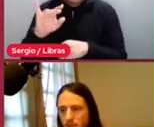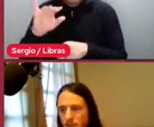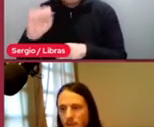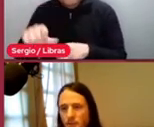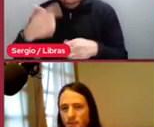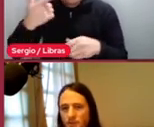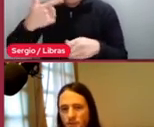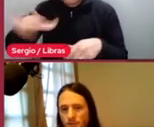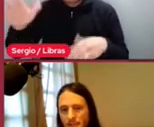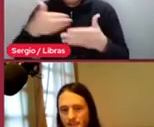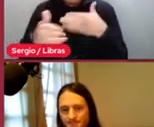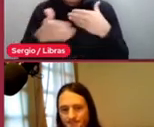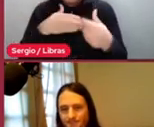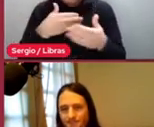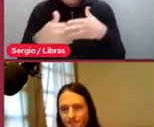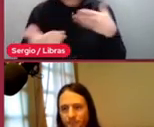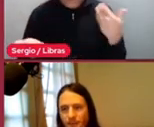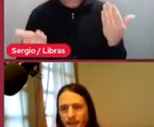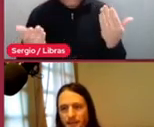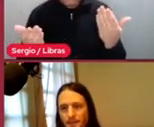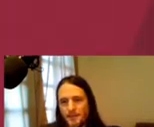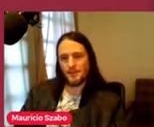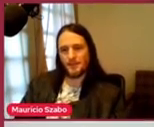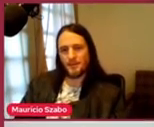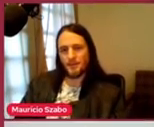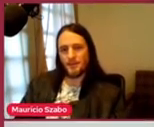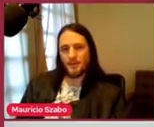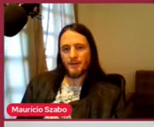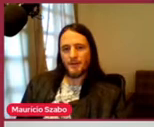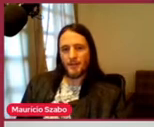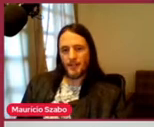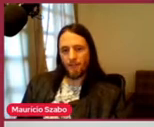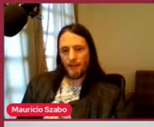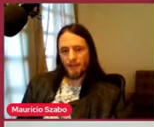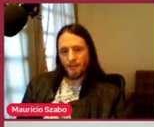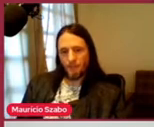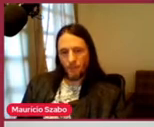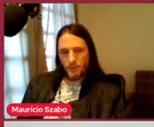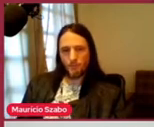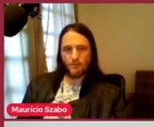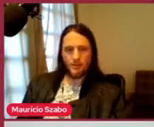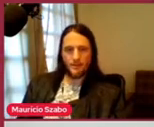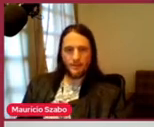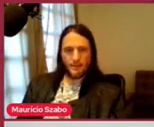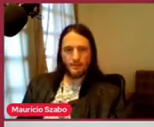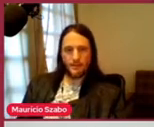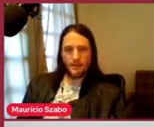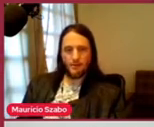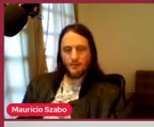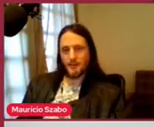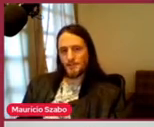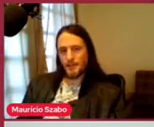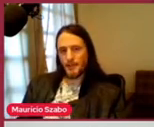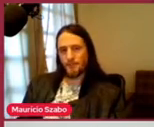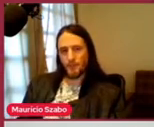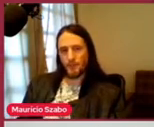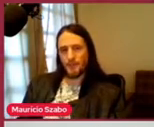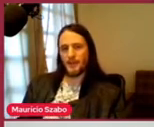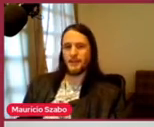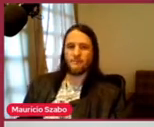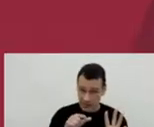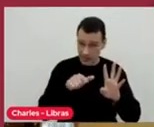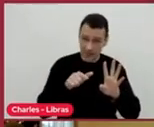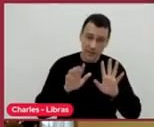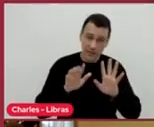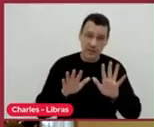So that's what happens. If I once you query things right now, things became